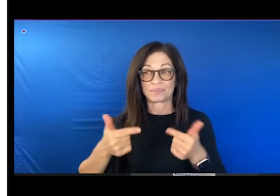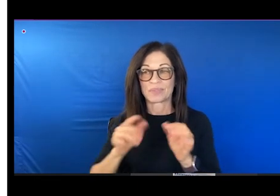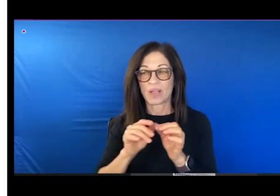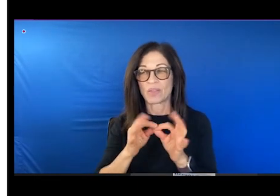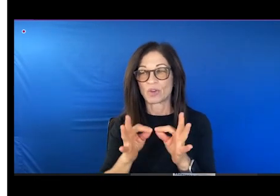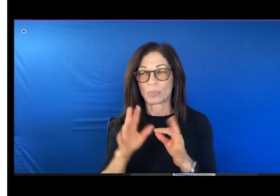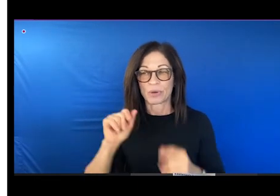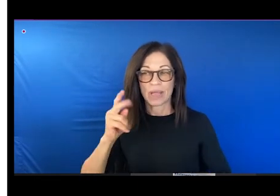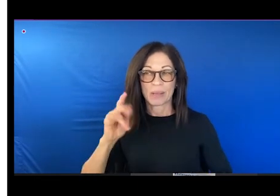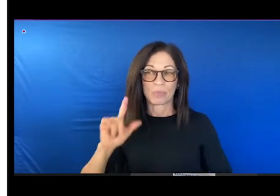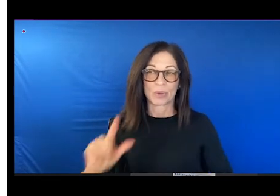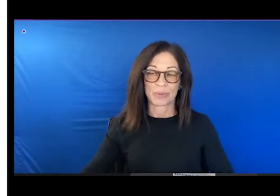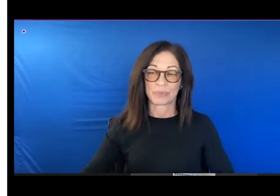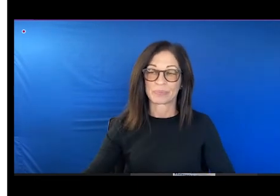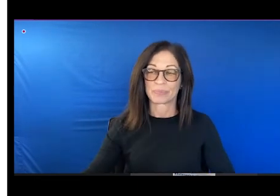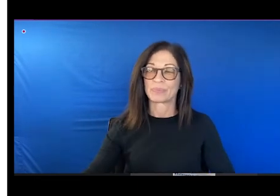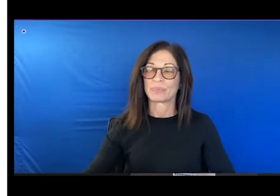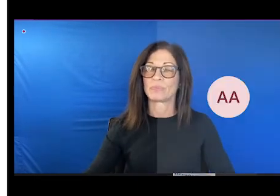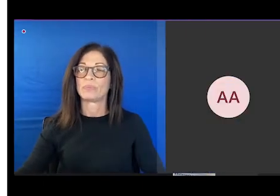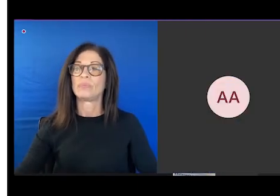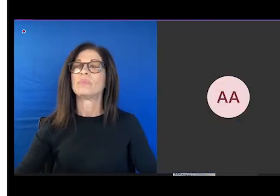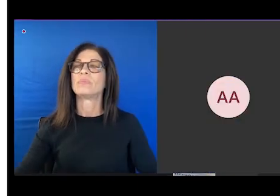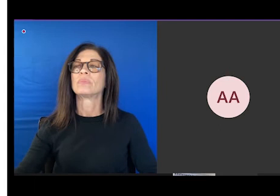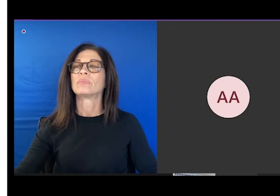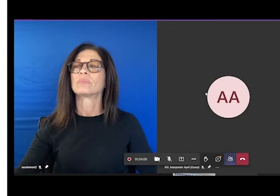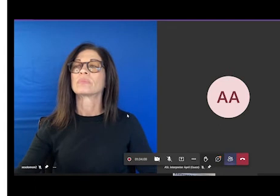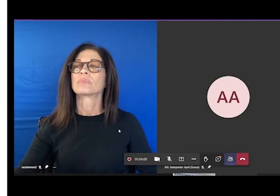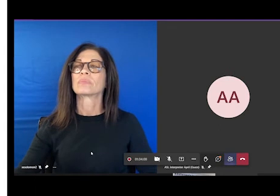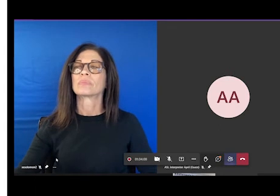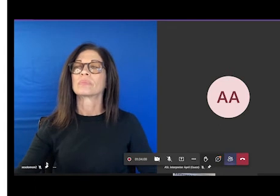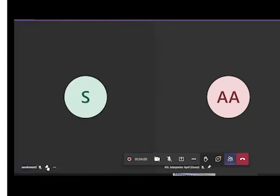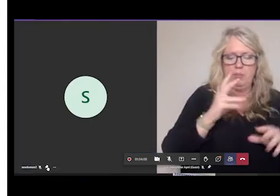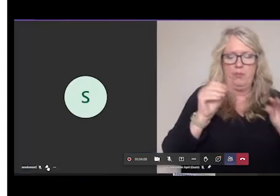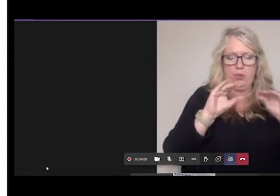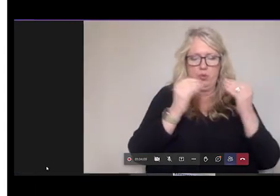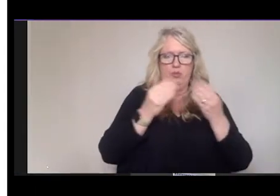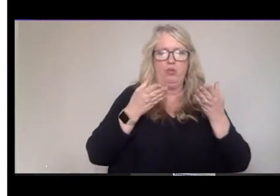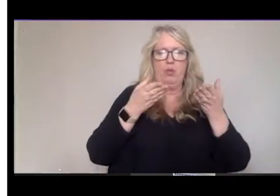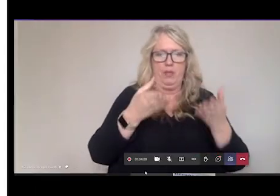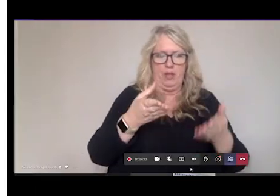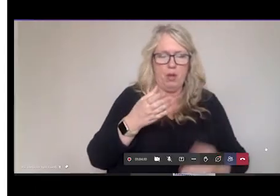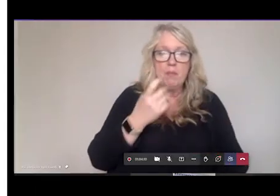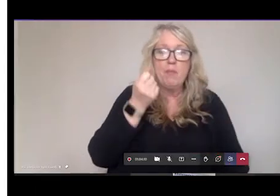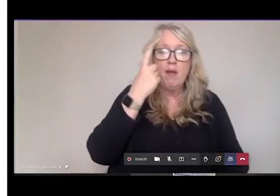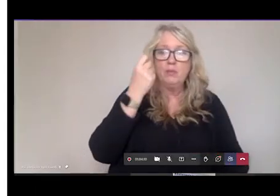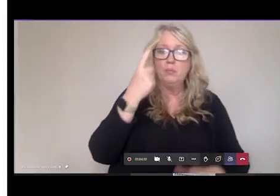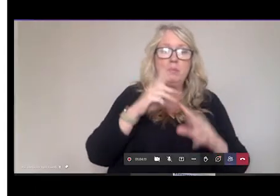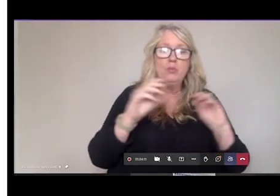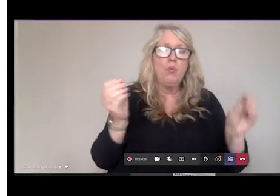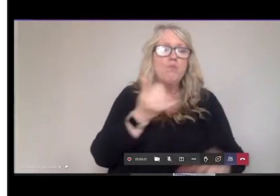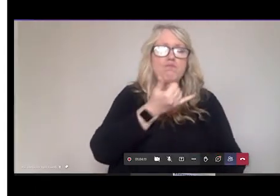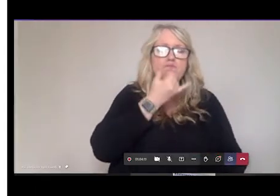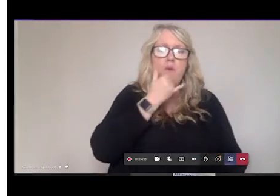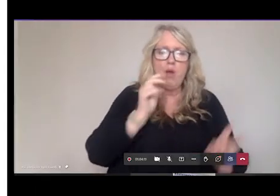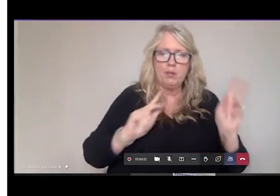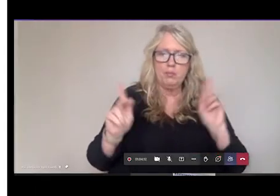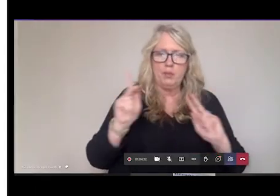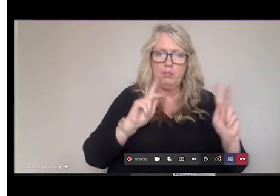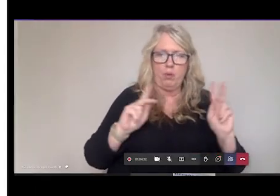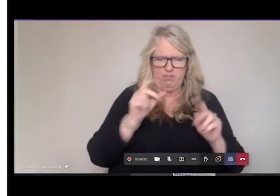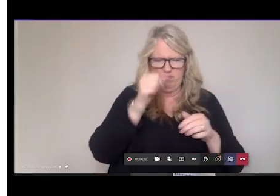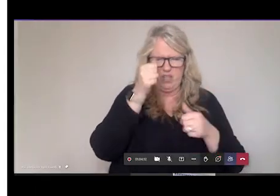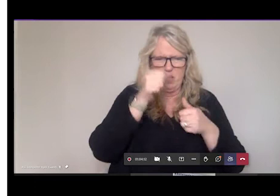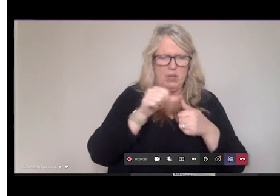So coordination can work. The right people and organizations are at the table, but actually there's no